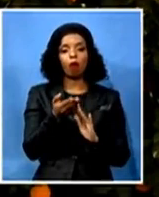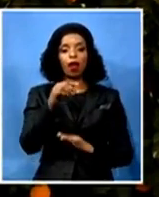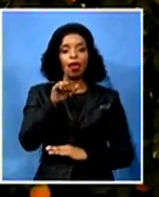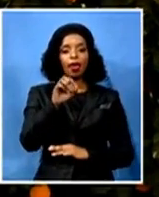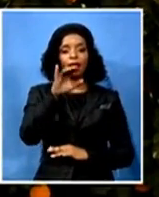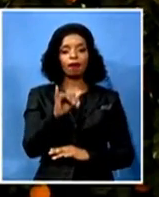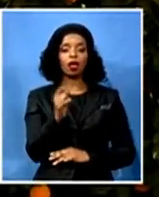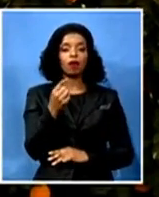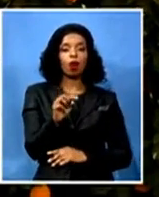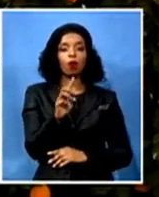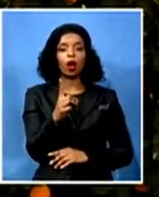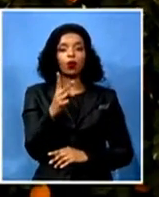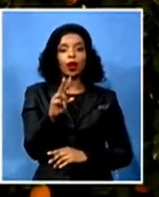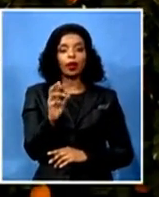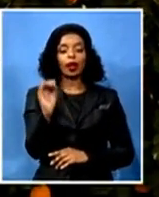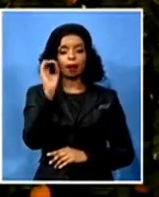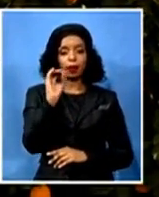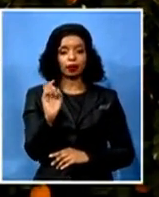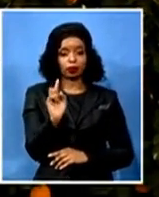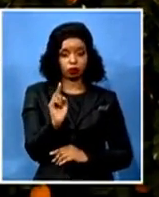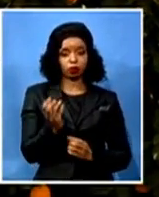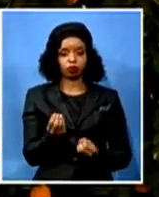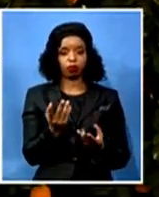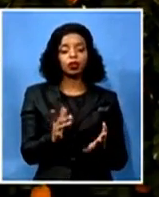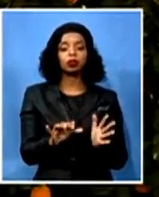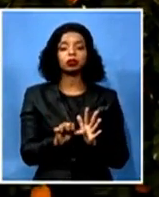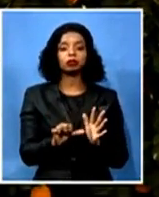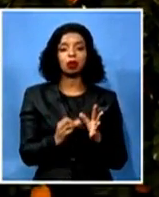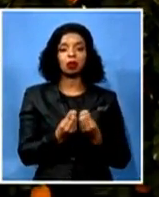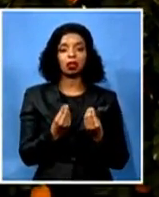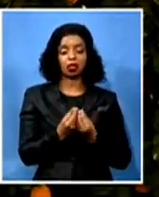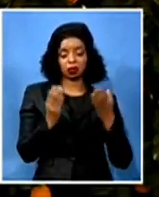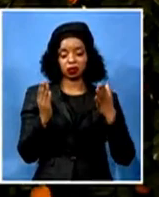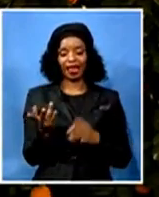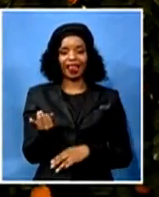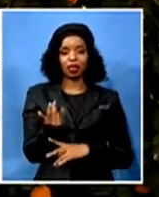important things in this industry, such as research towards more citrus farming.